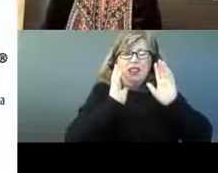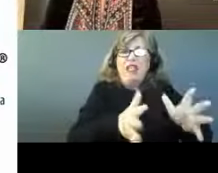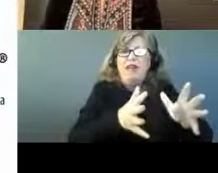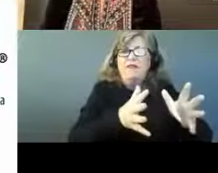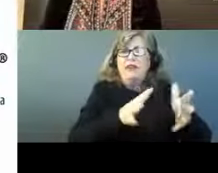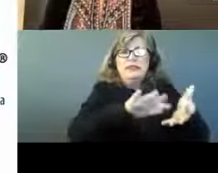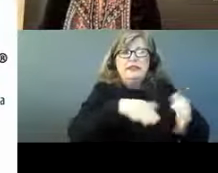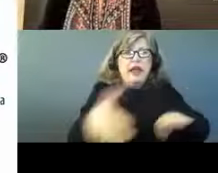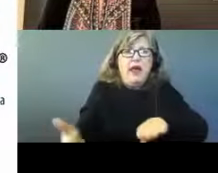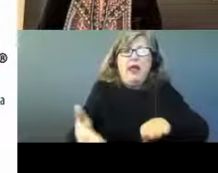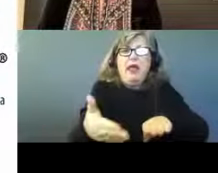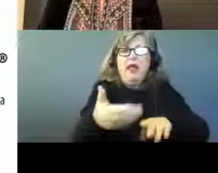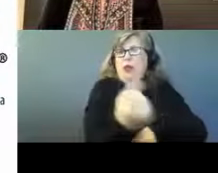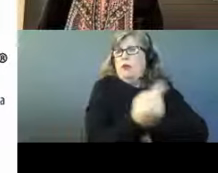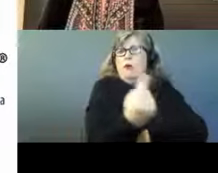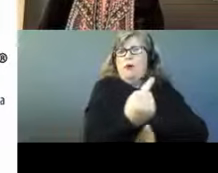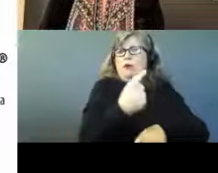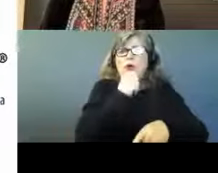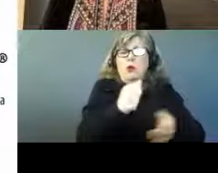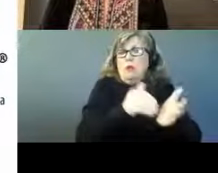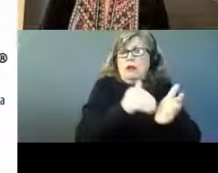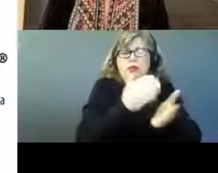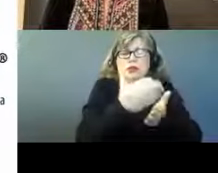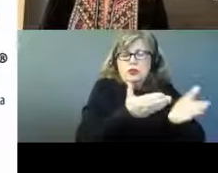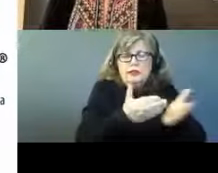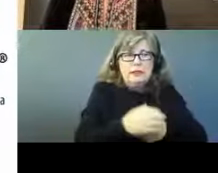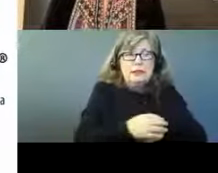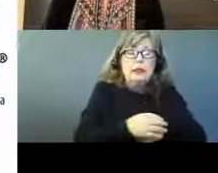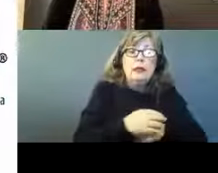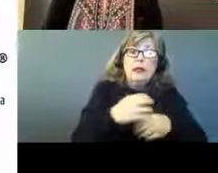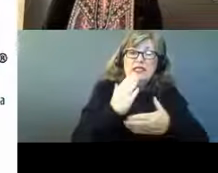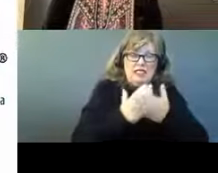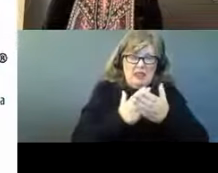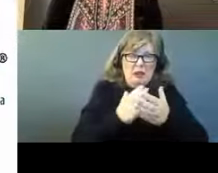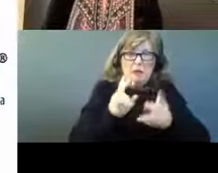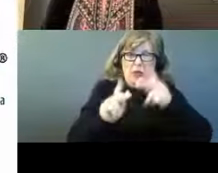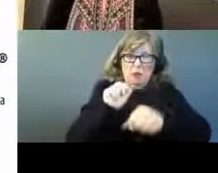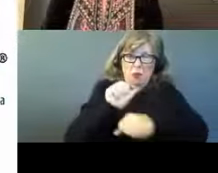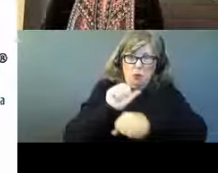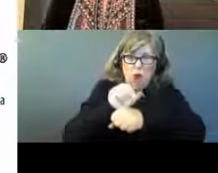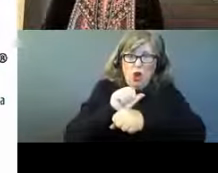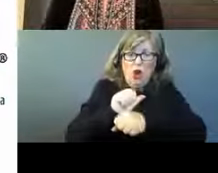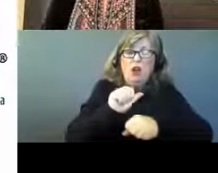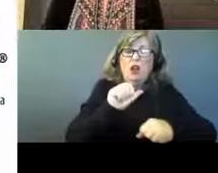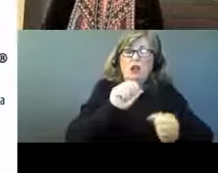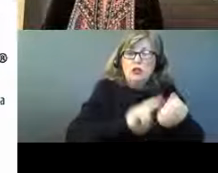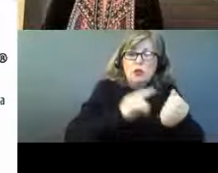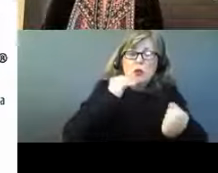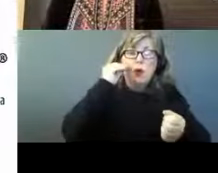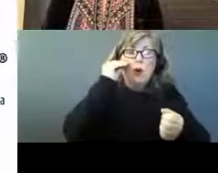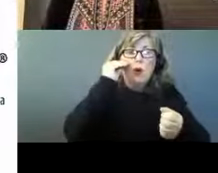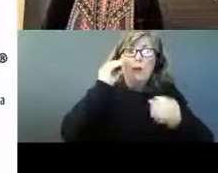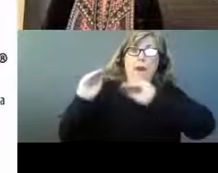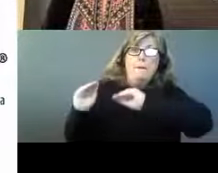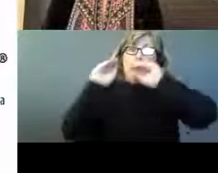manner. Or the brave workers who moved into long-term care homes or risked their own health or that of their families